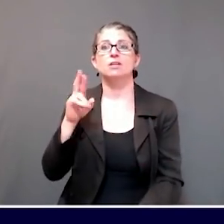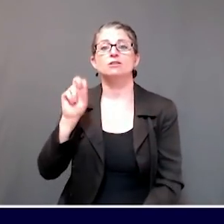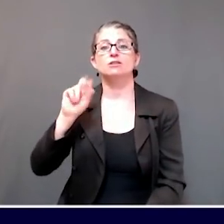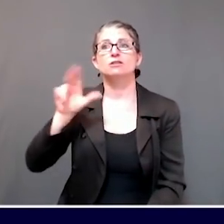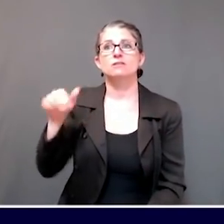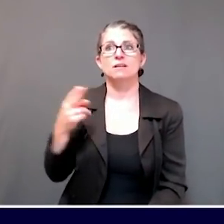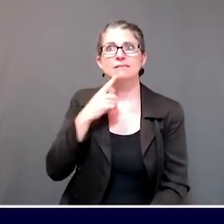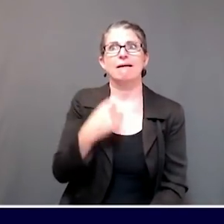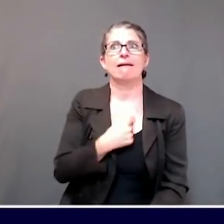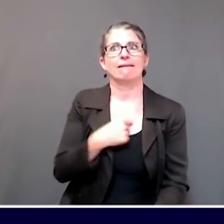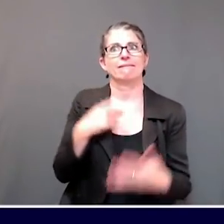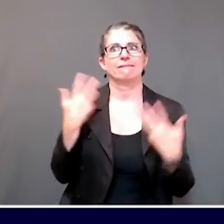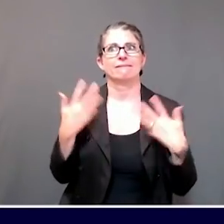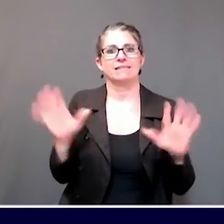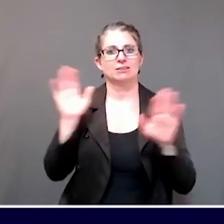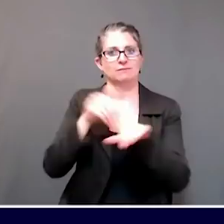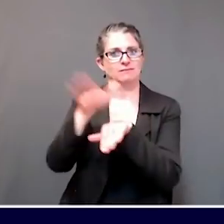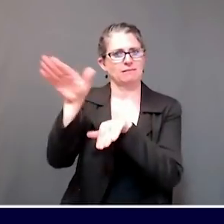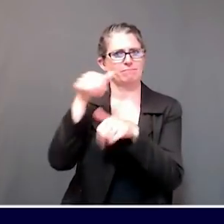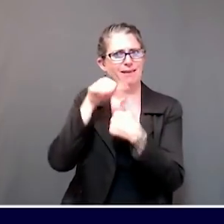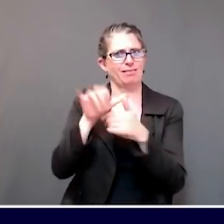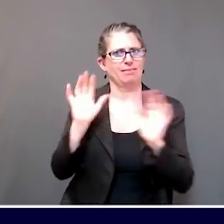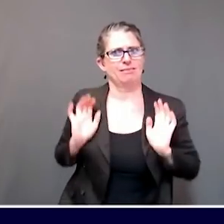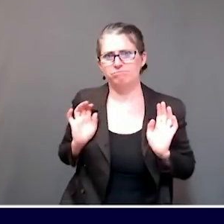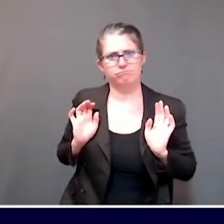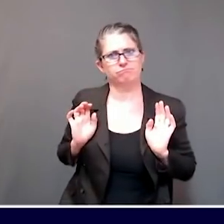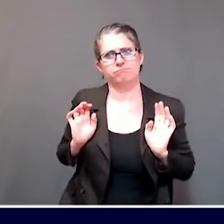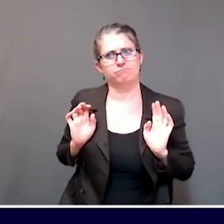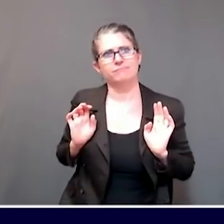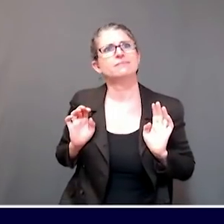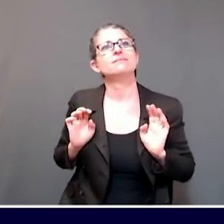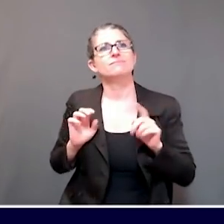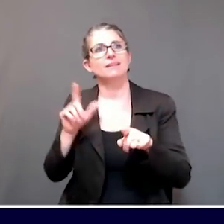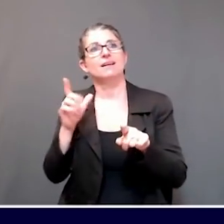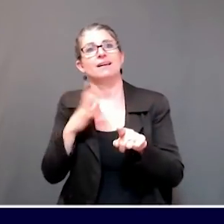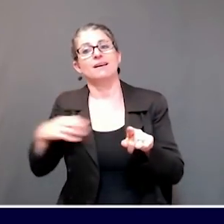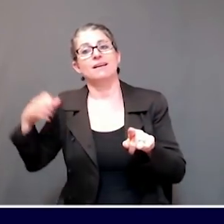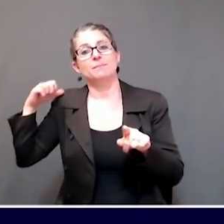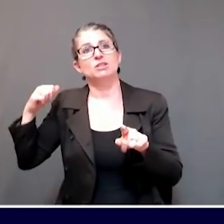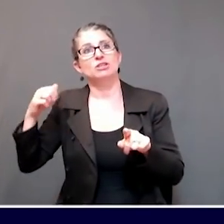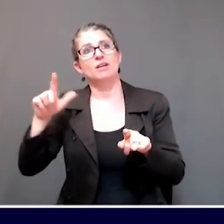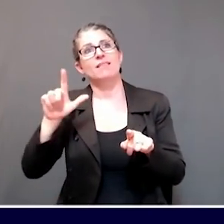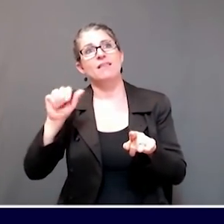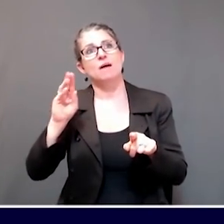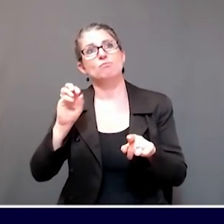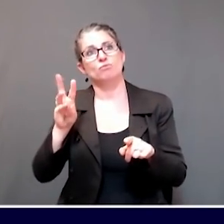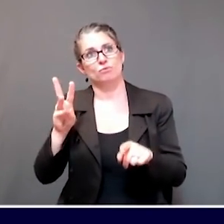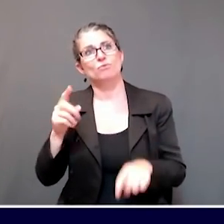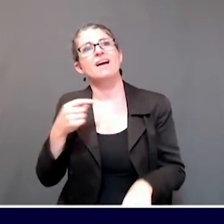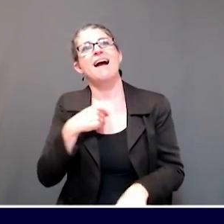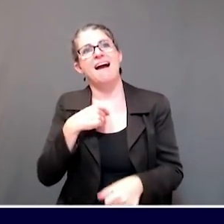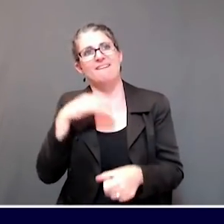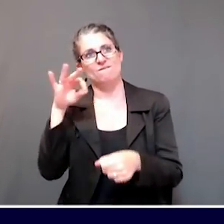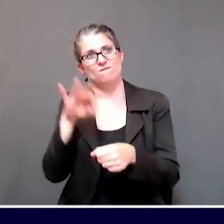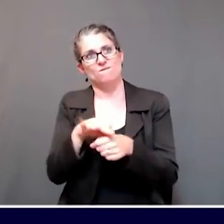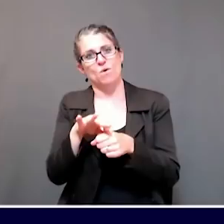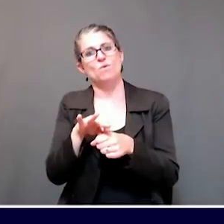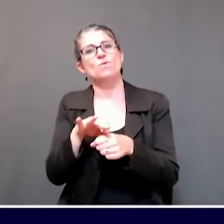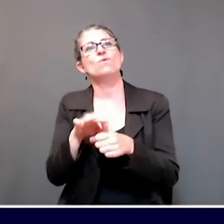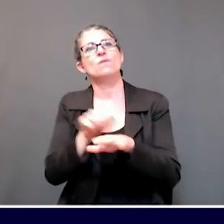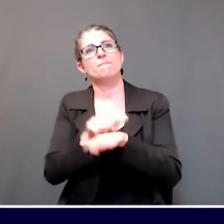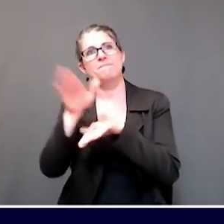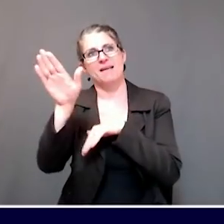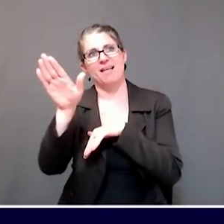Jeanne, did you vote? Absolutely, absentee. 2 stamps just in case. Yeah, I put 4 stamps. Takes a while to